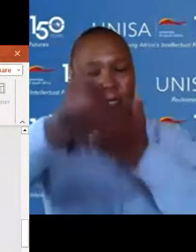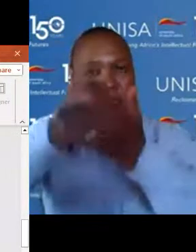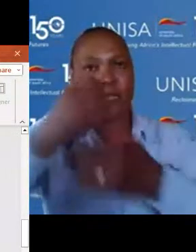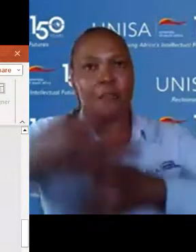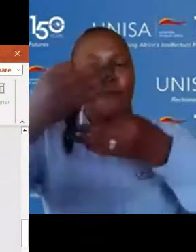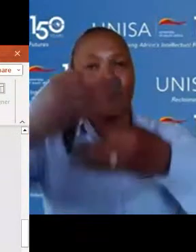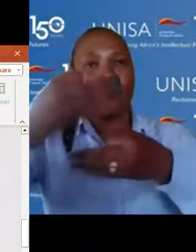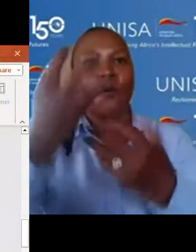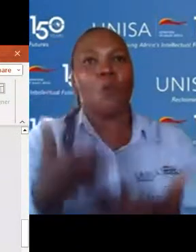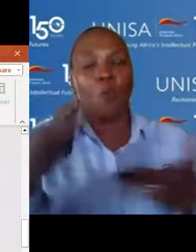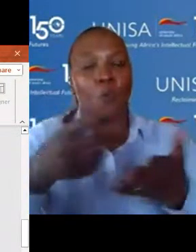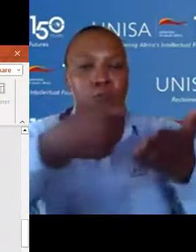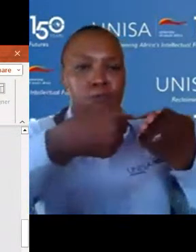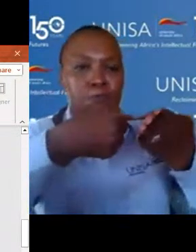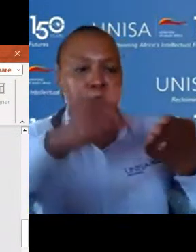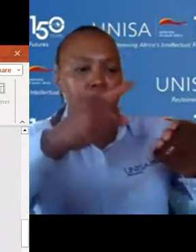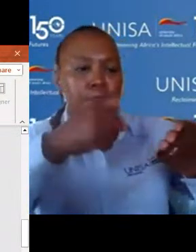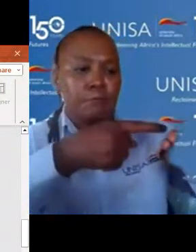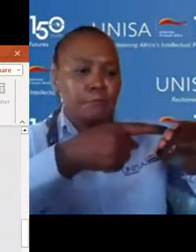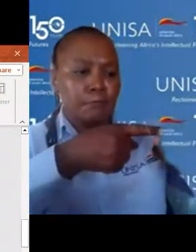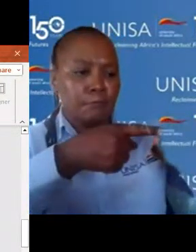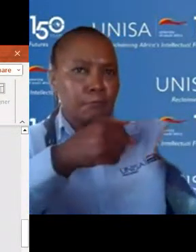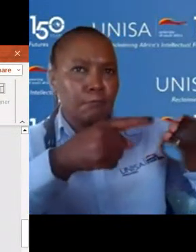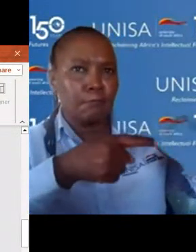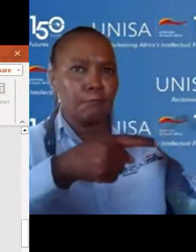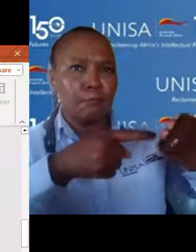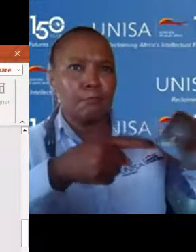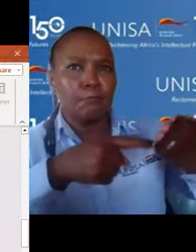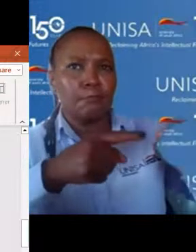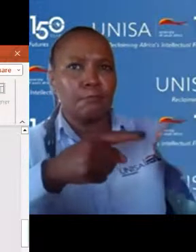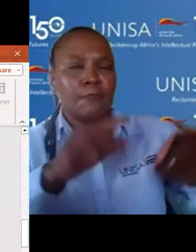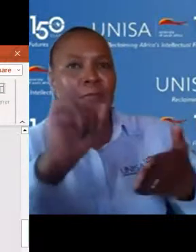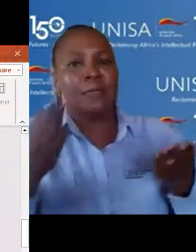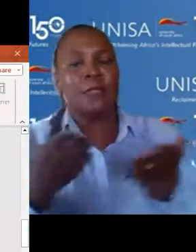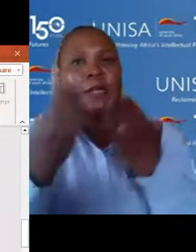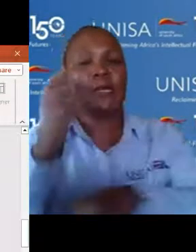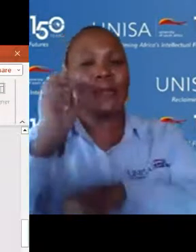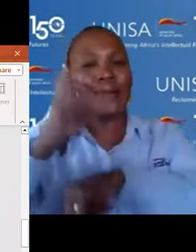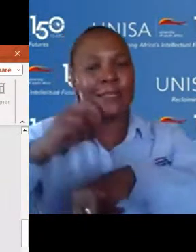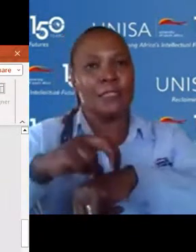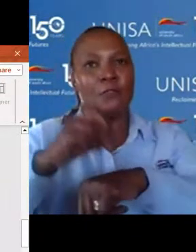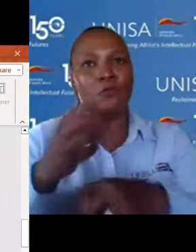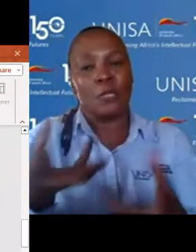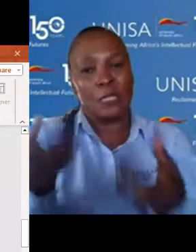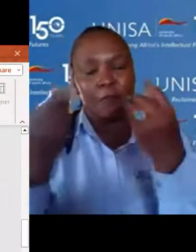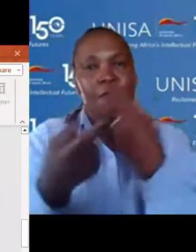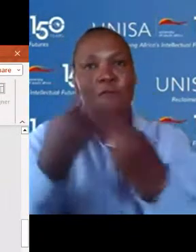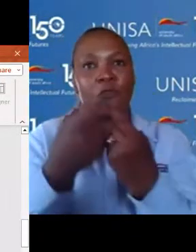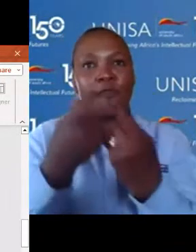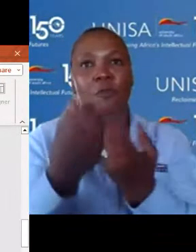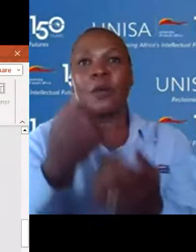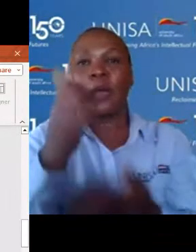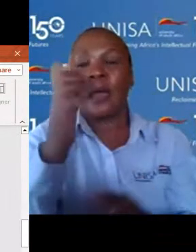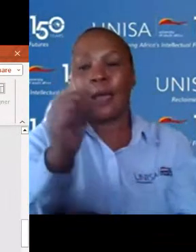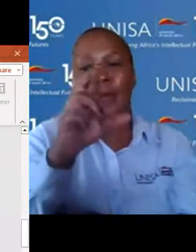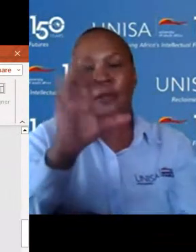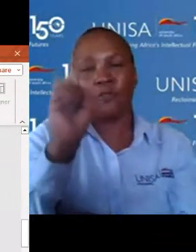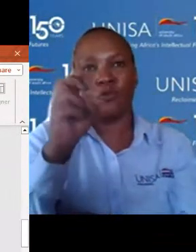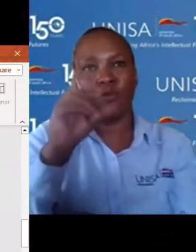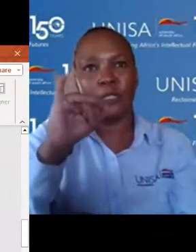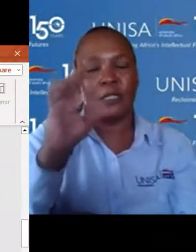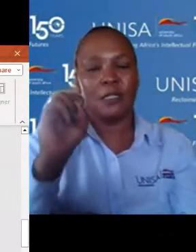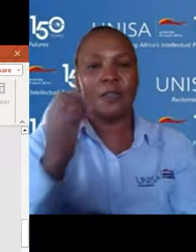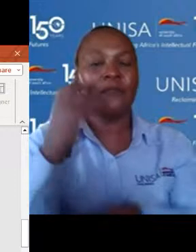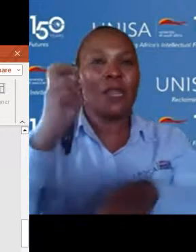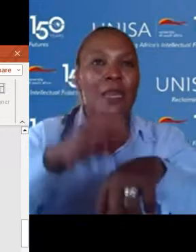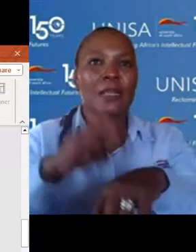tick the services that you need from ACSUIT, right? So if you need sign